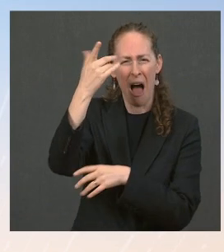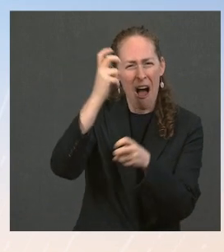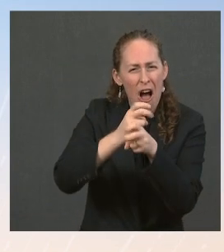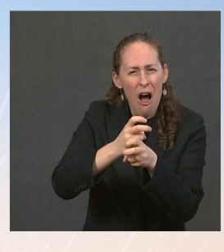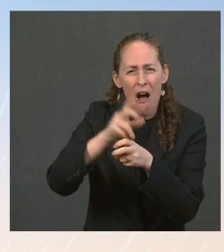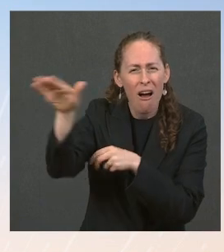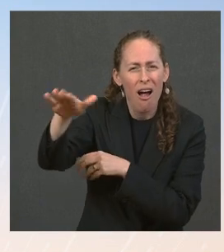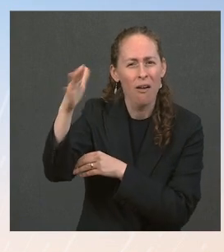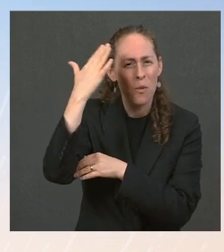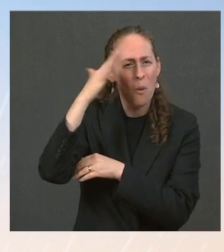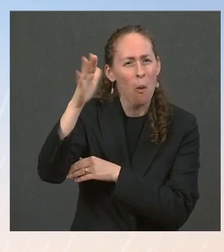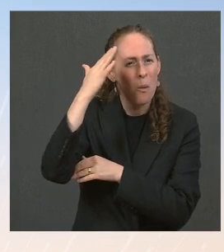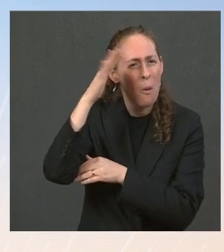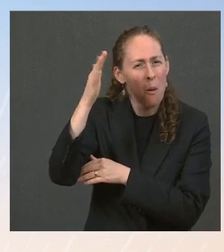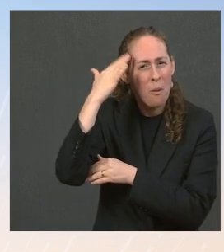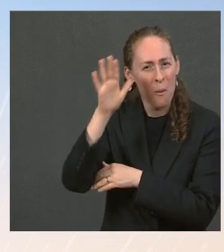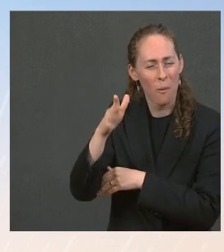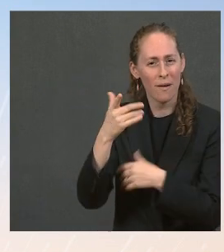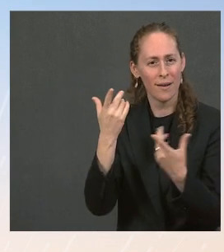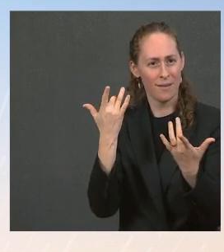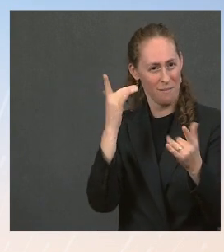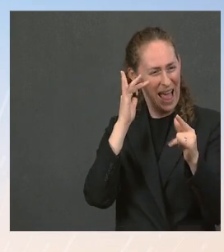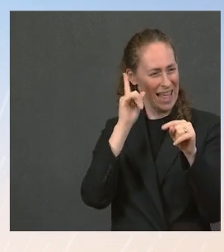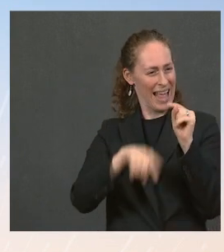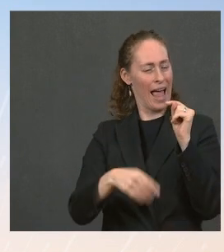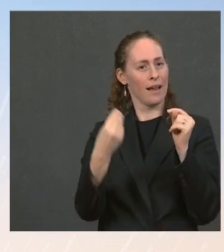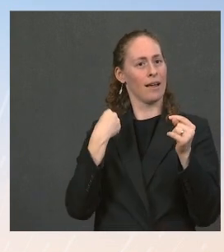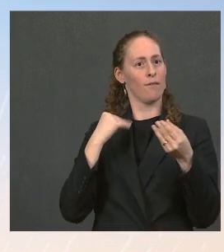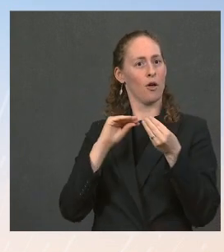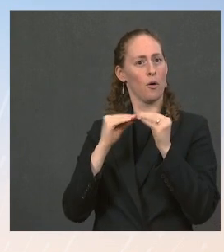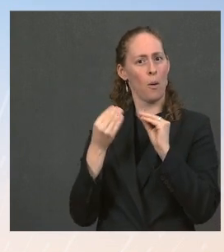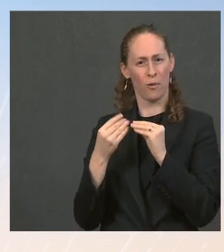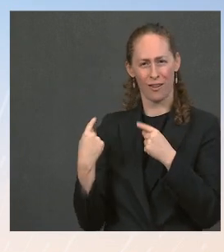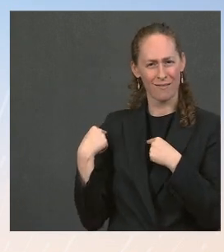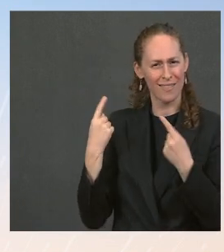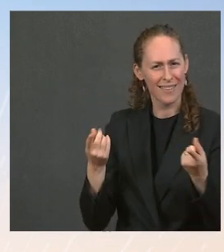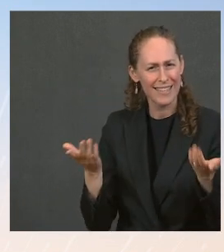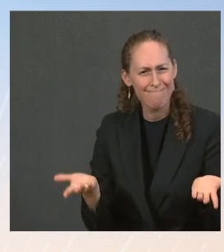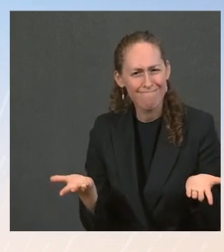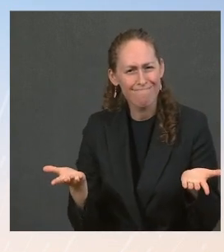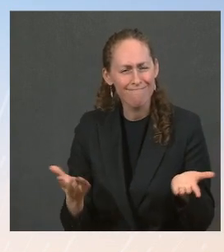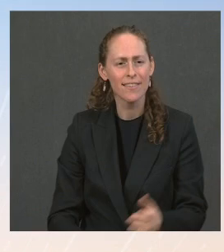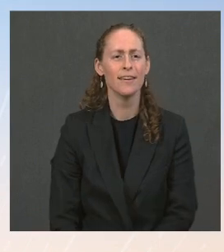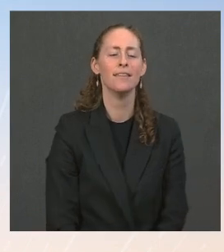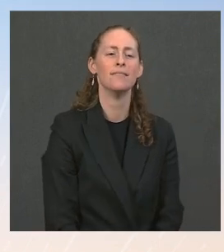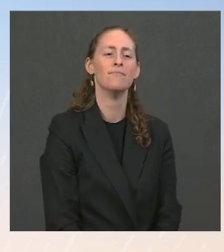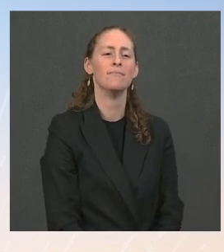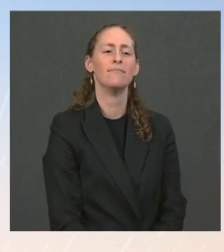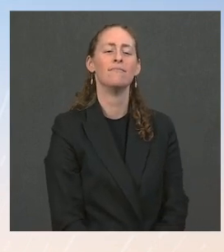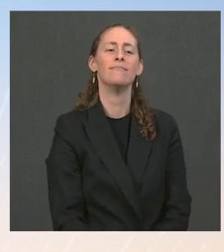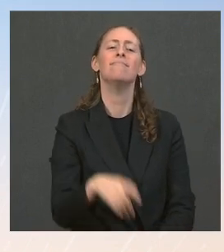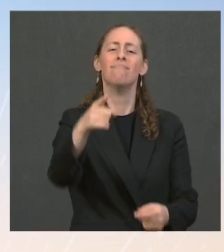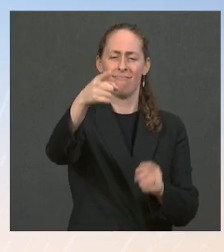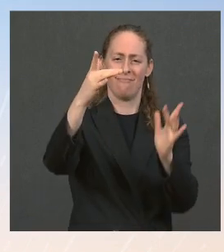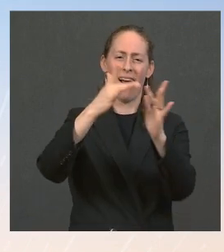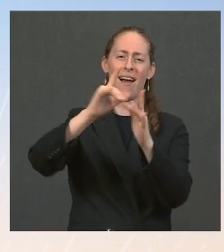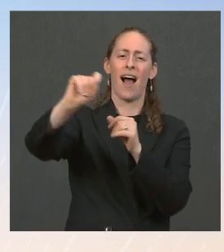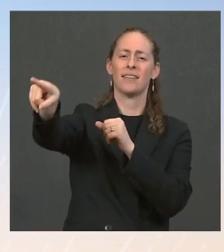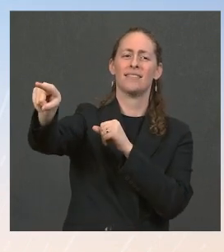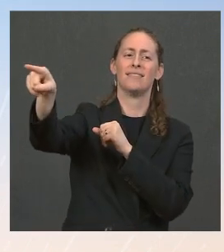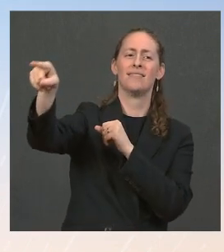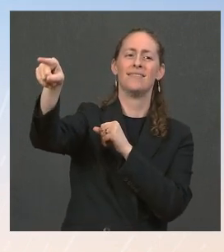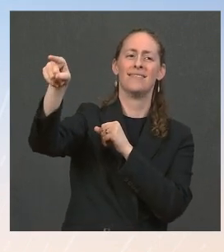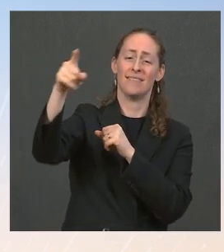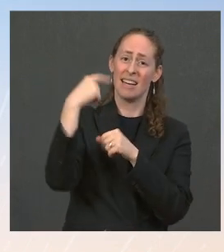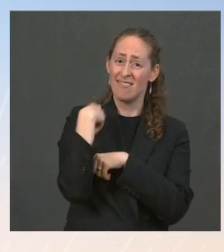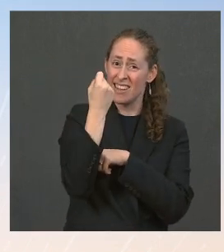Why can't you give it? Why can't he give it? It's been 2 days now he's been asked that. I'm certain they will provide it. It's an absolutely fair question to ask, and I'm certain he